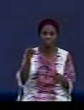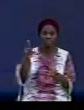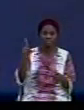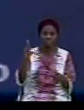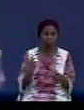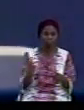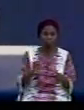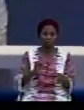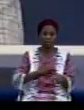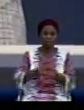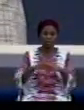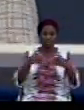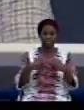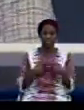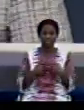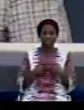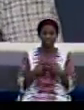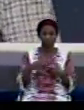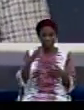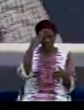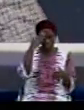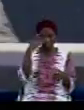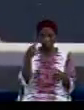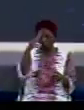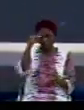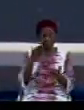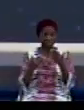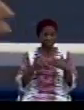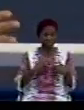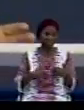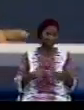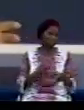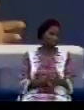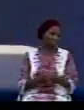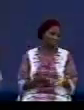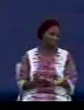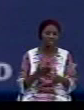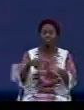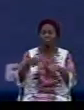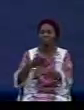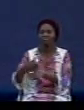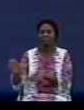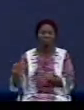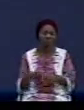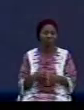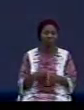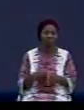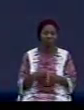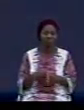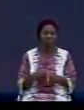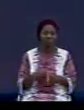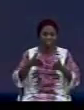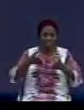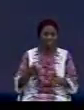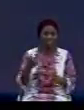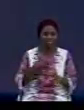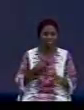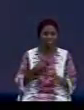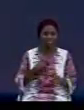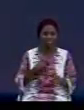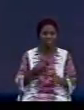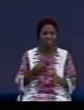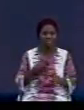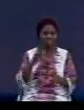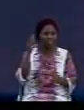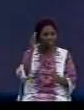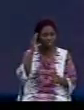said, please, go away. Let me get to the people. Let the people that have silver and gold, let them